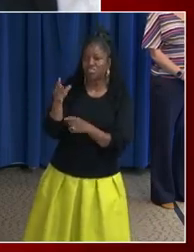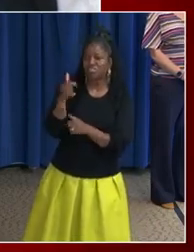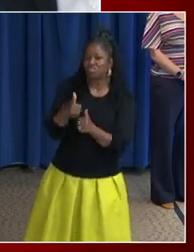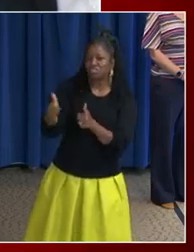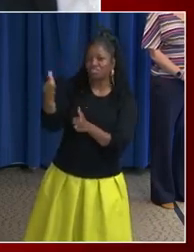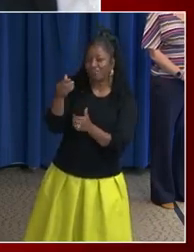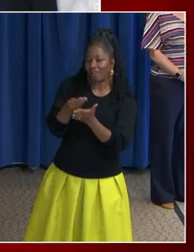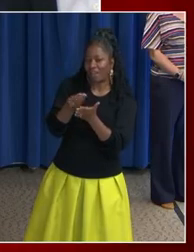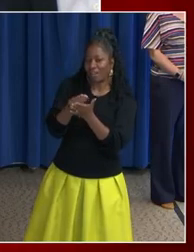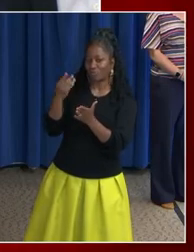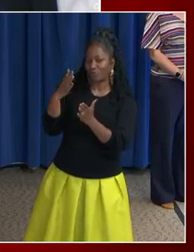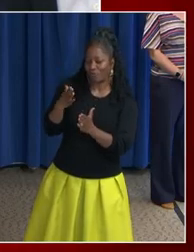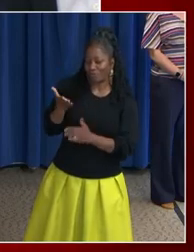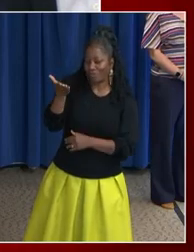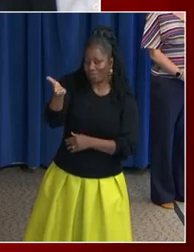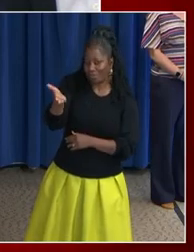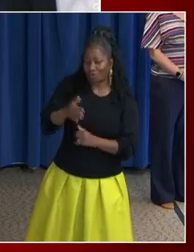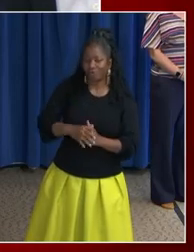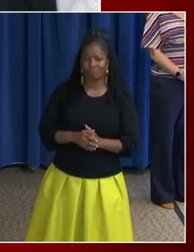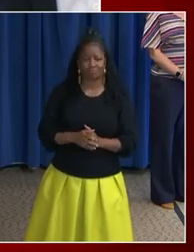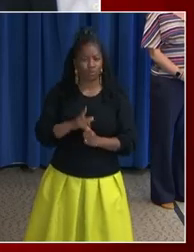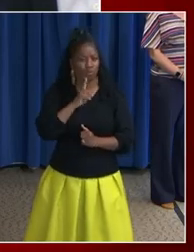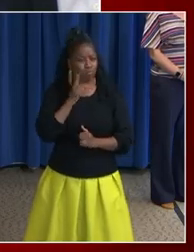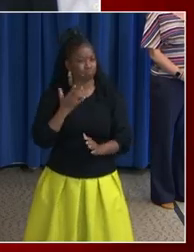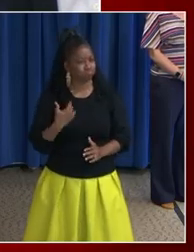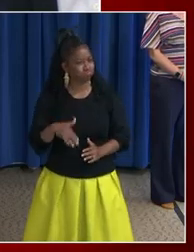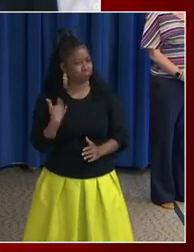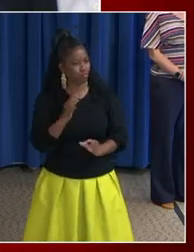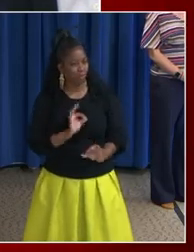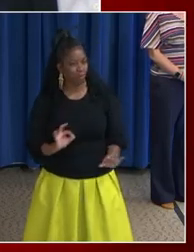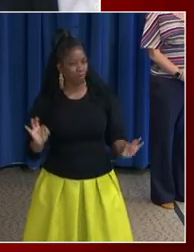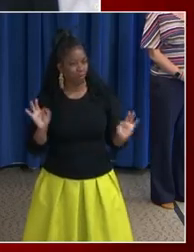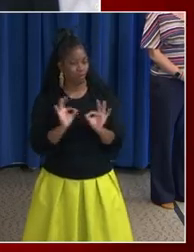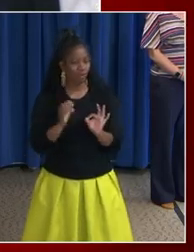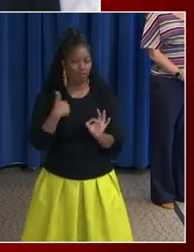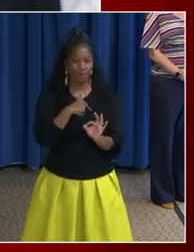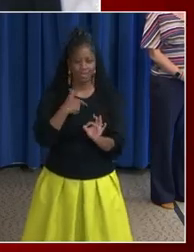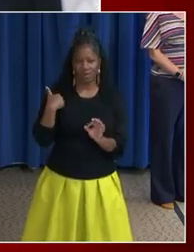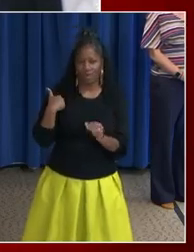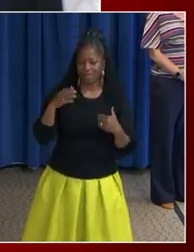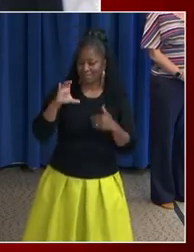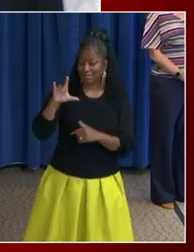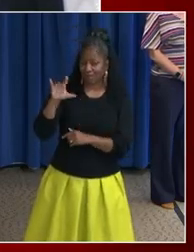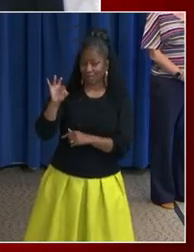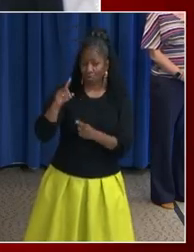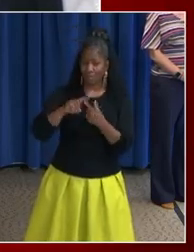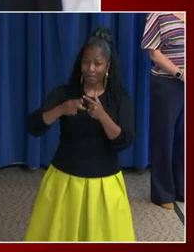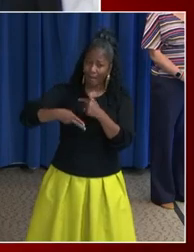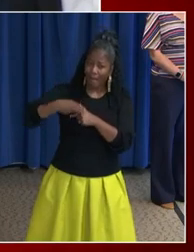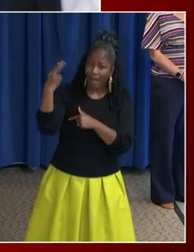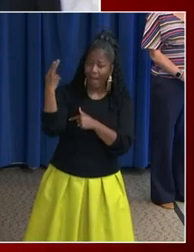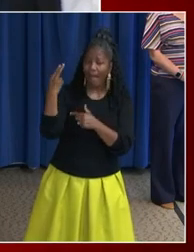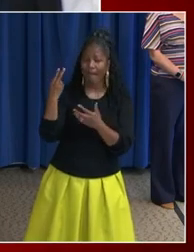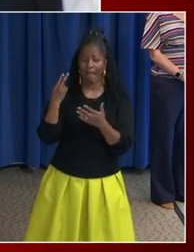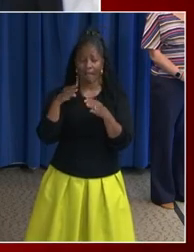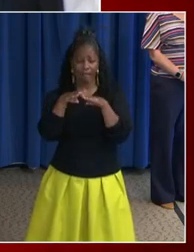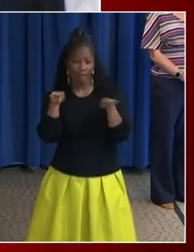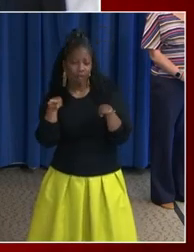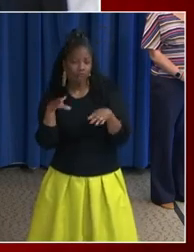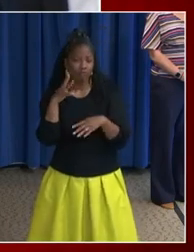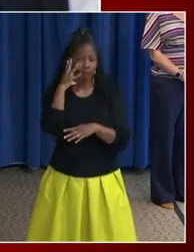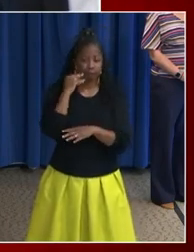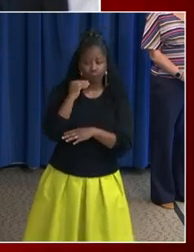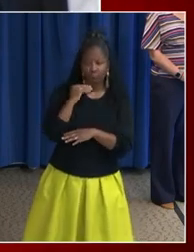obviously very important for us to have a CFO with a high level of experience, and Glen brings